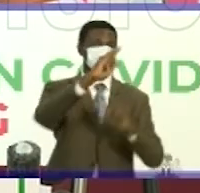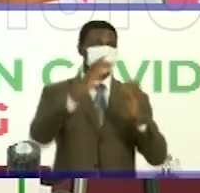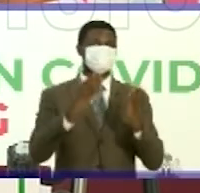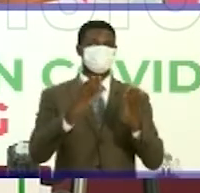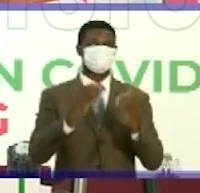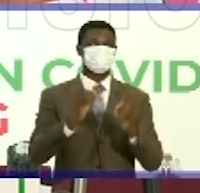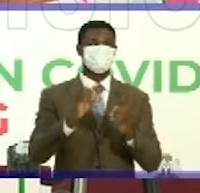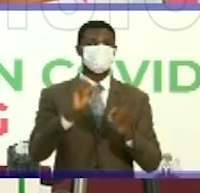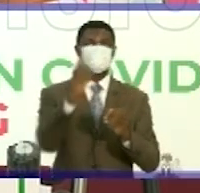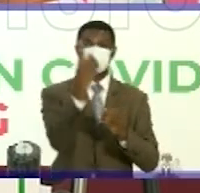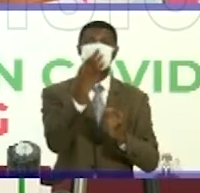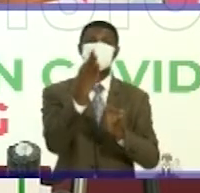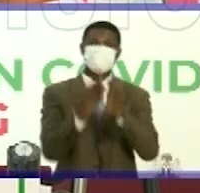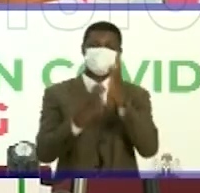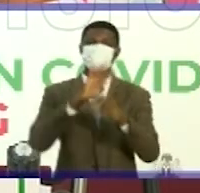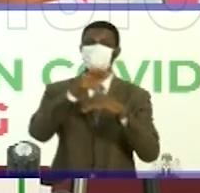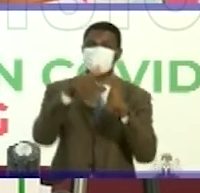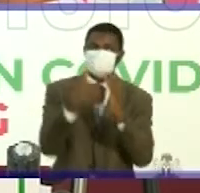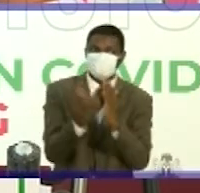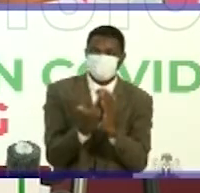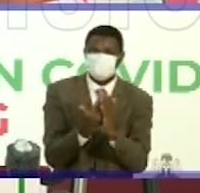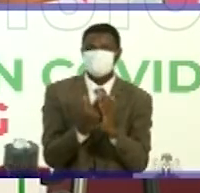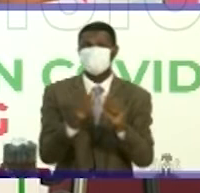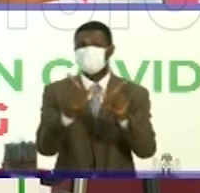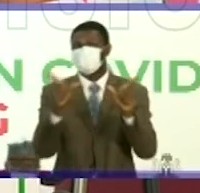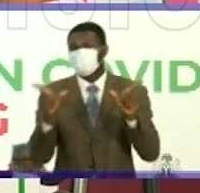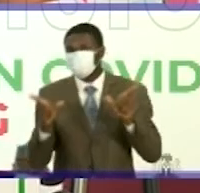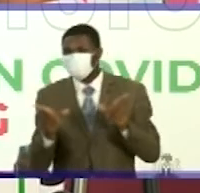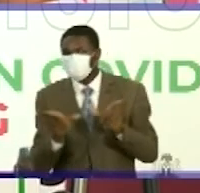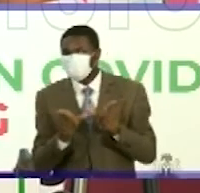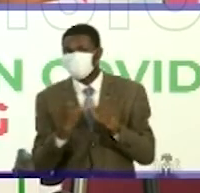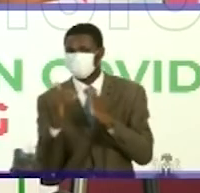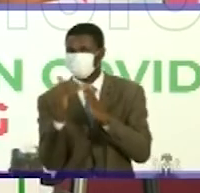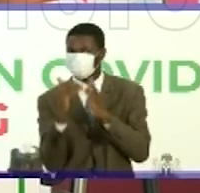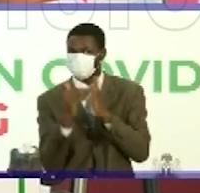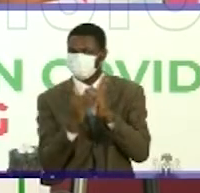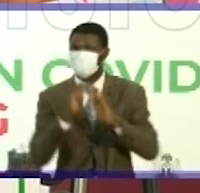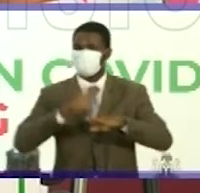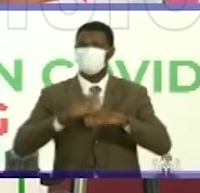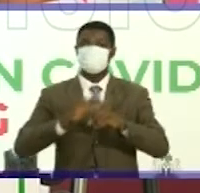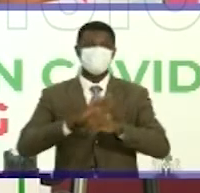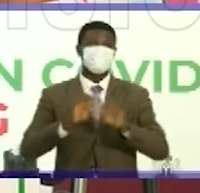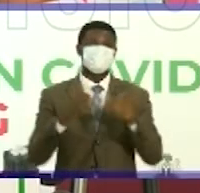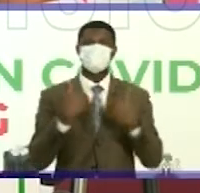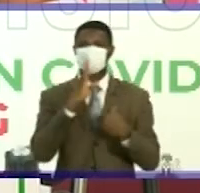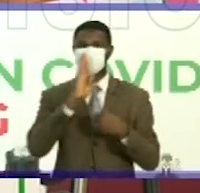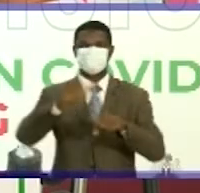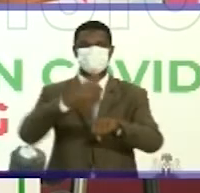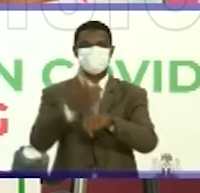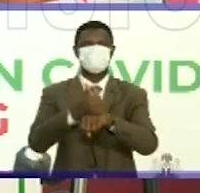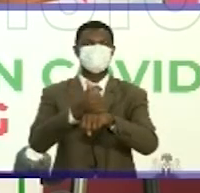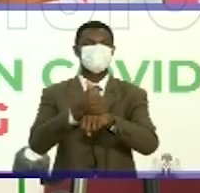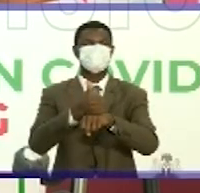existing international and local prevention guidelines on COVID-19 are in place.